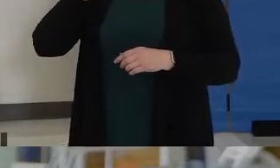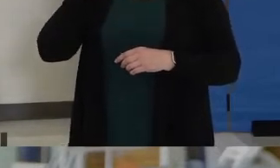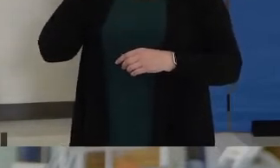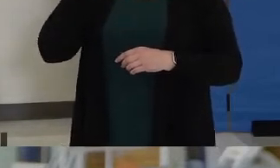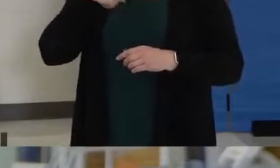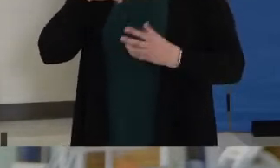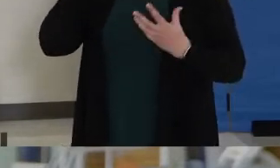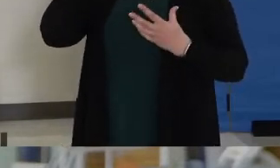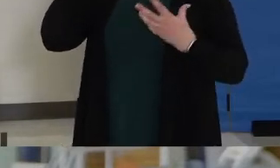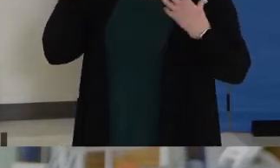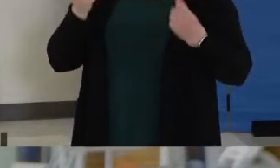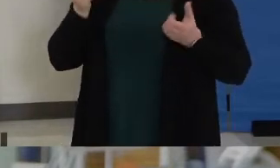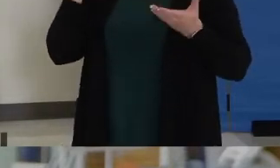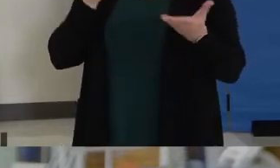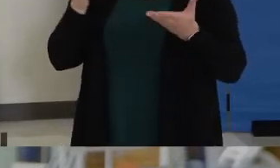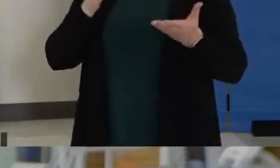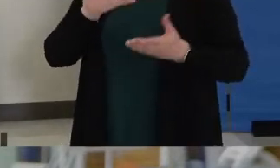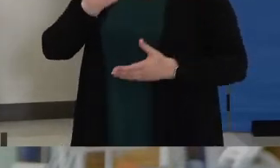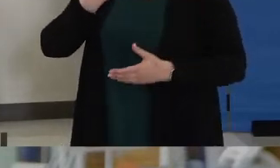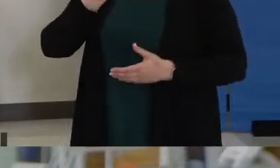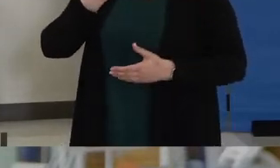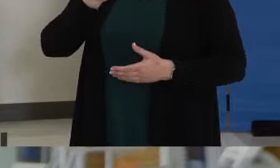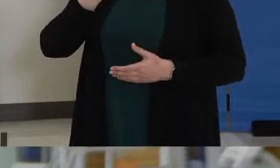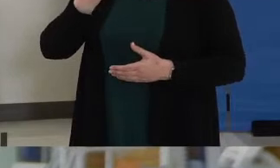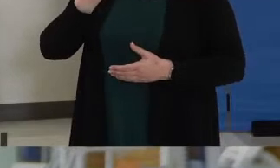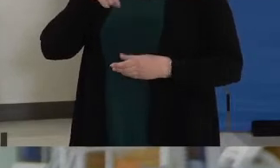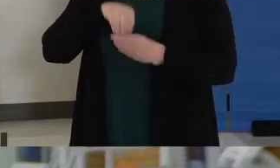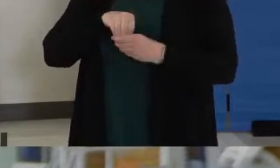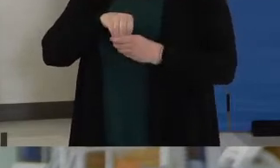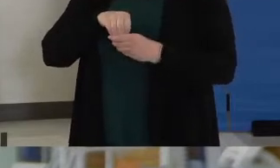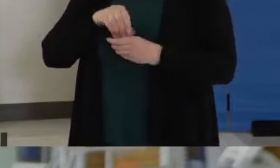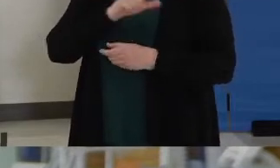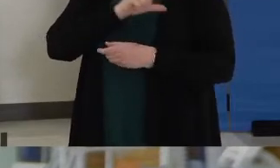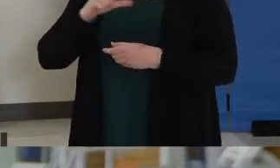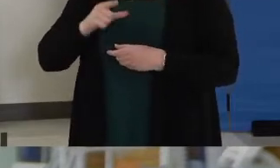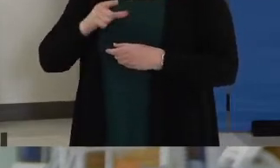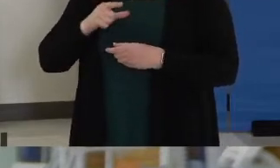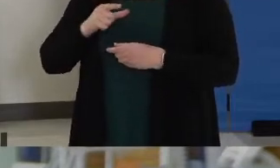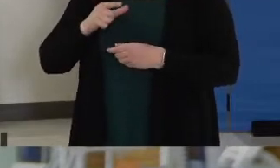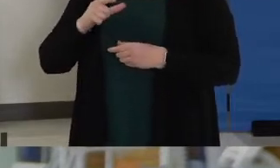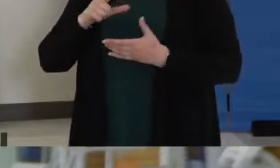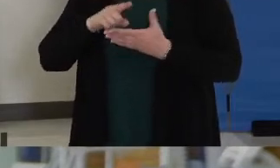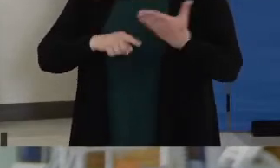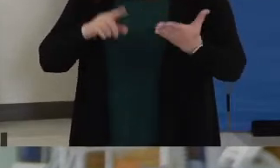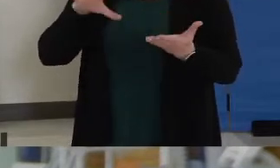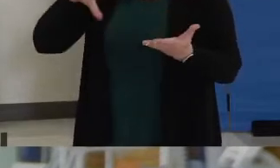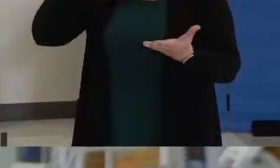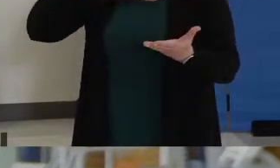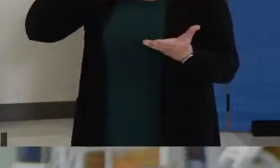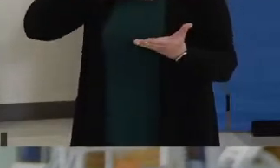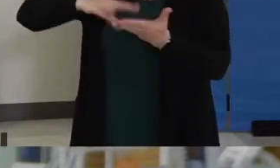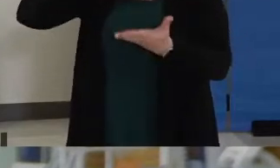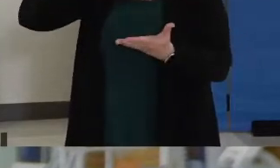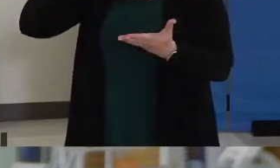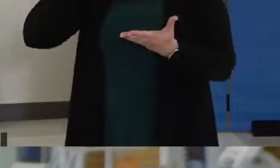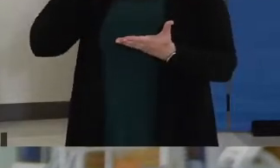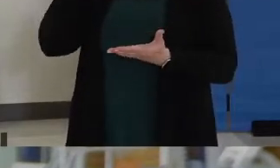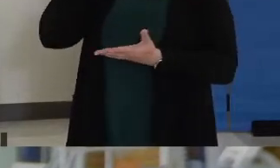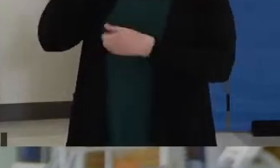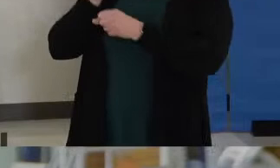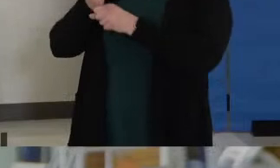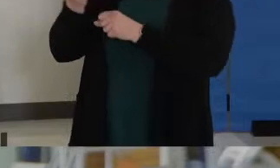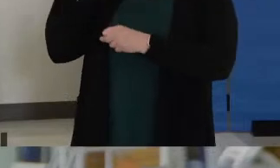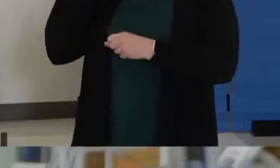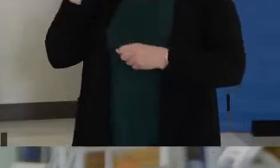services caucus now in the legislature. And what we know is that 20 years ago, there was hope.